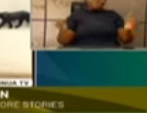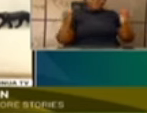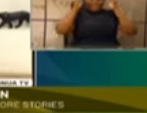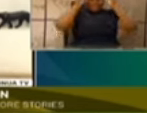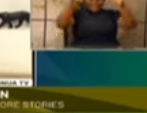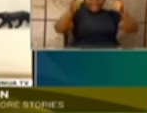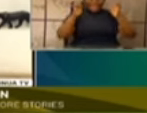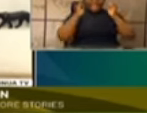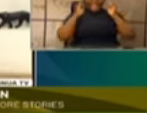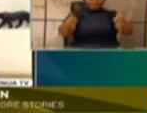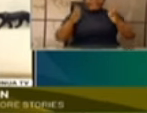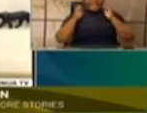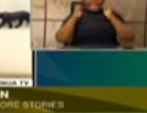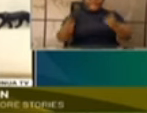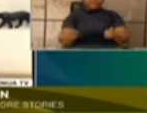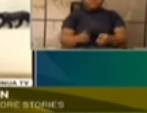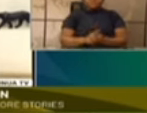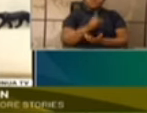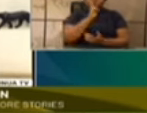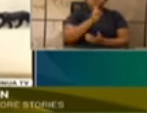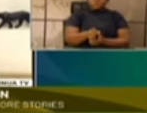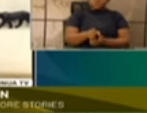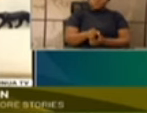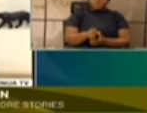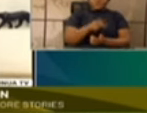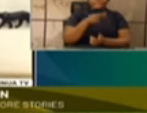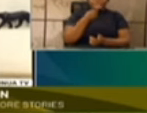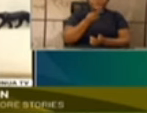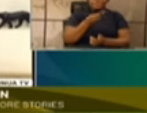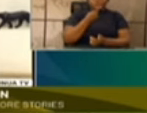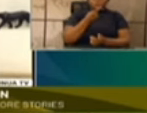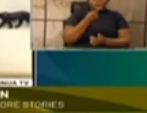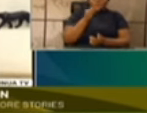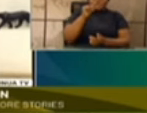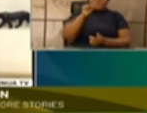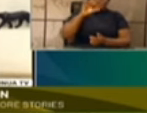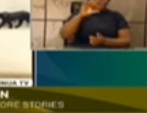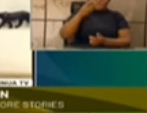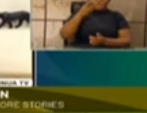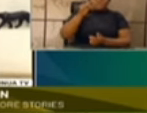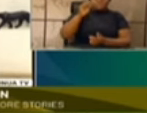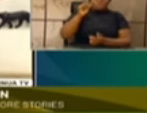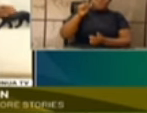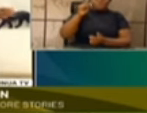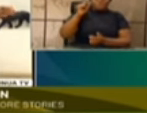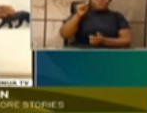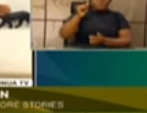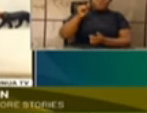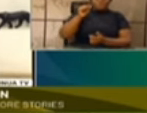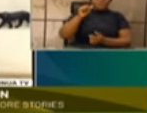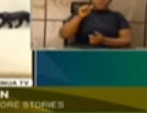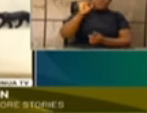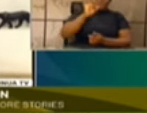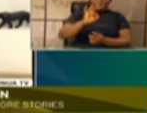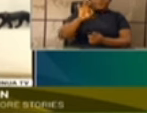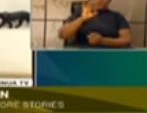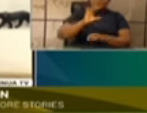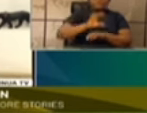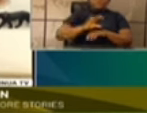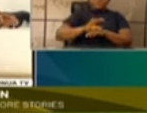Sometimes I had a major who may be at Chimota Center, see Pentecost at Chimota Center. Say, I hear Friday, Bible, make who